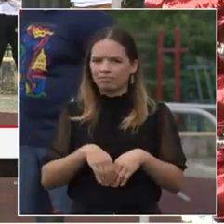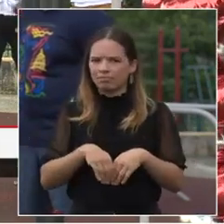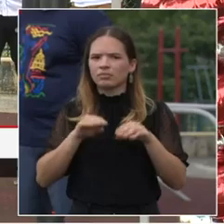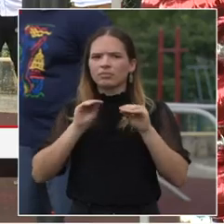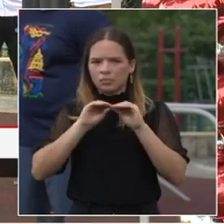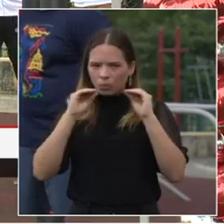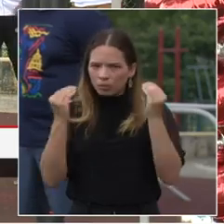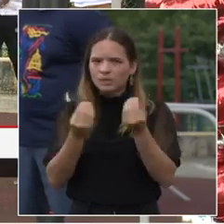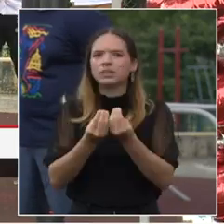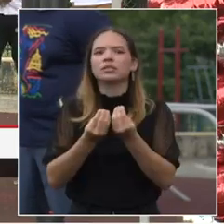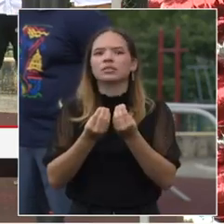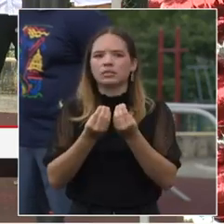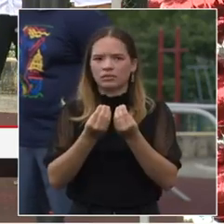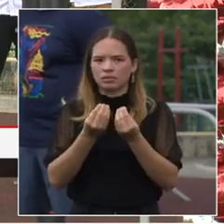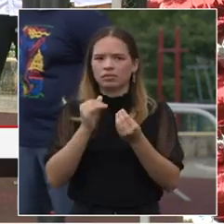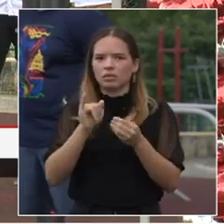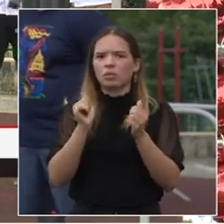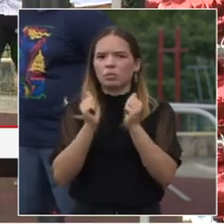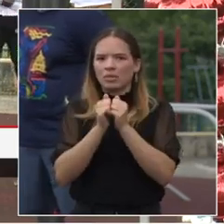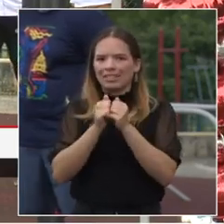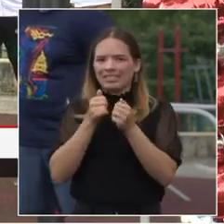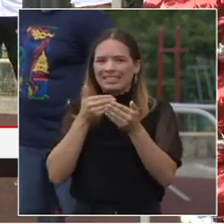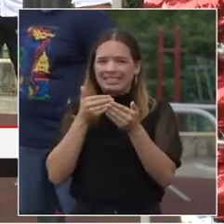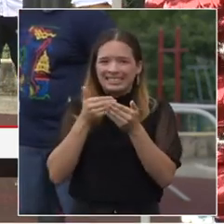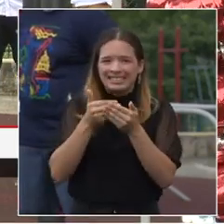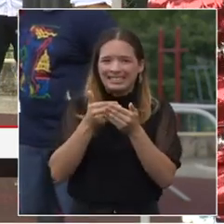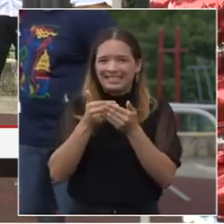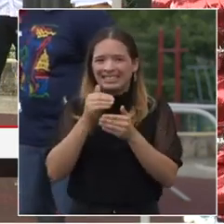members since 2014.